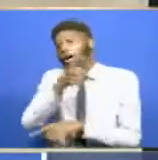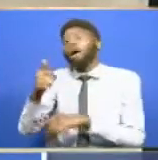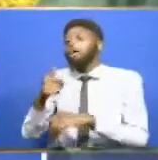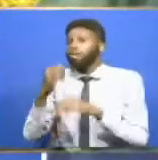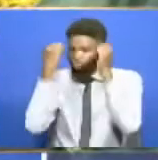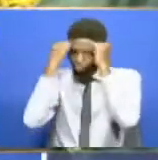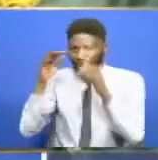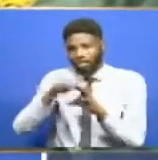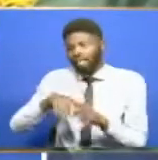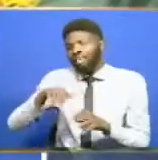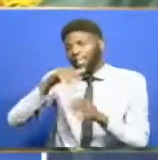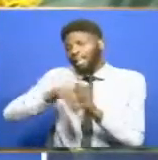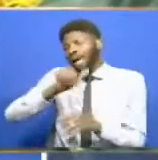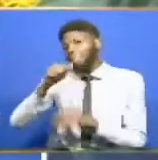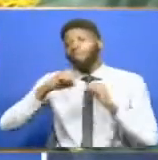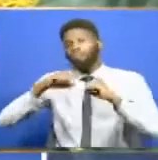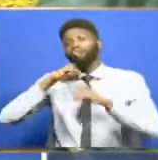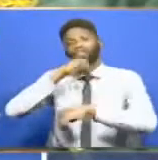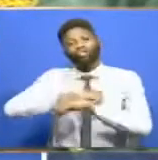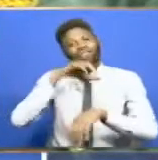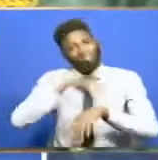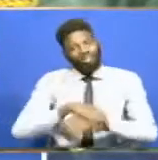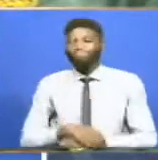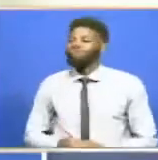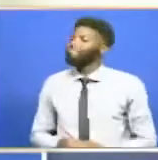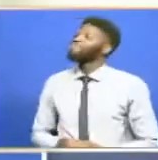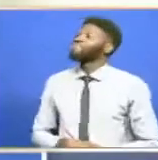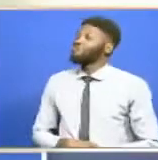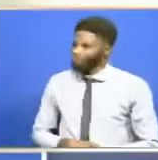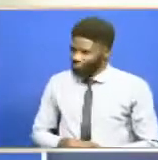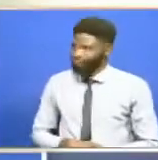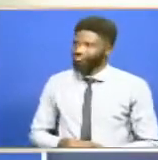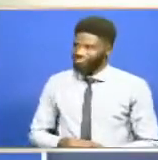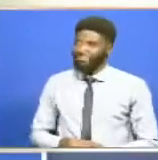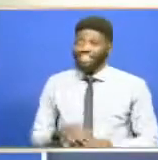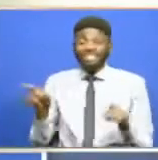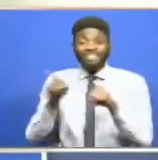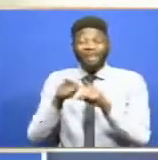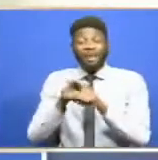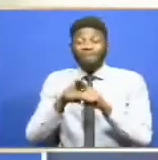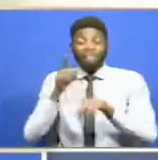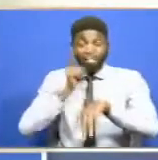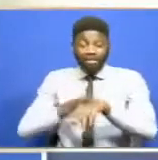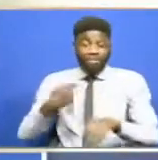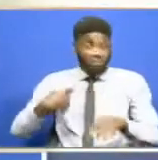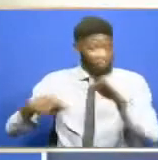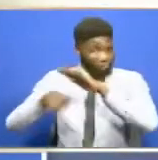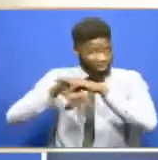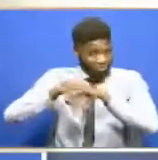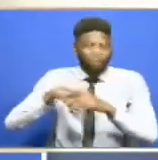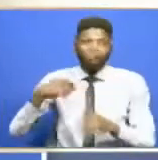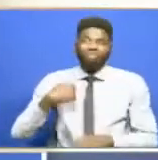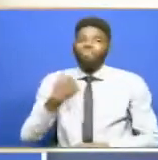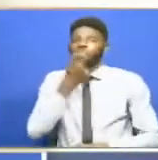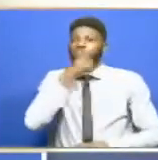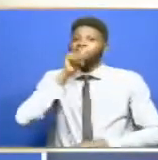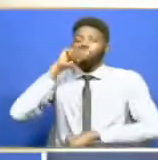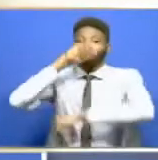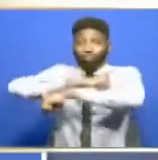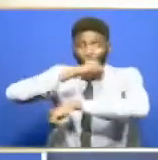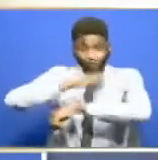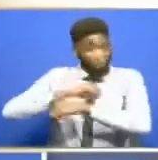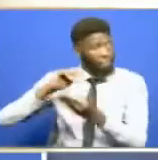get. Is that a challenge to you? Yes, because like when I was in primary, I was in a private school more